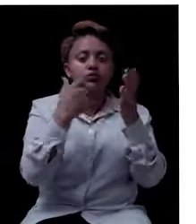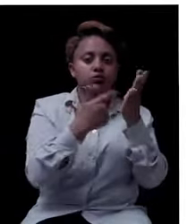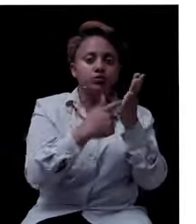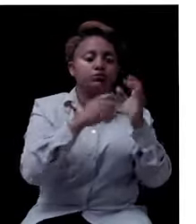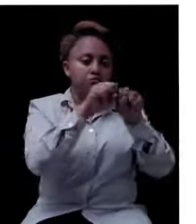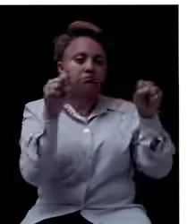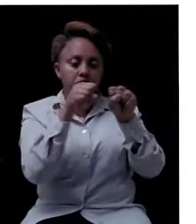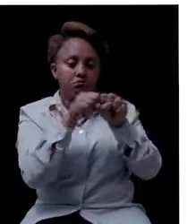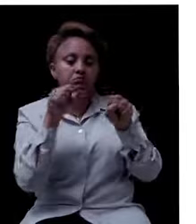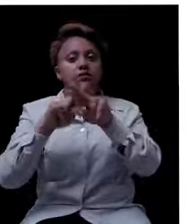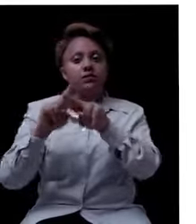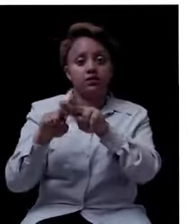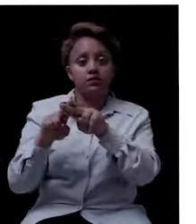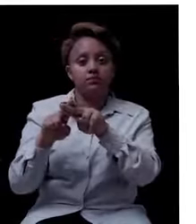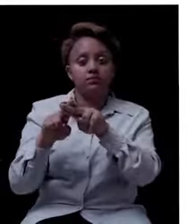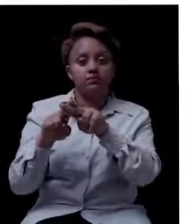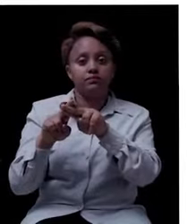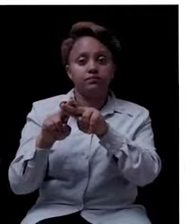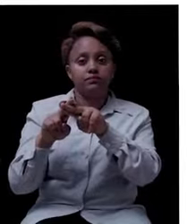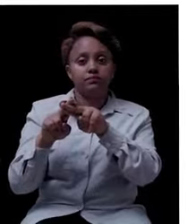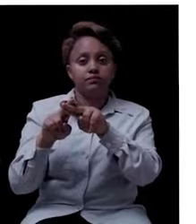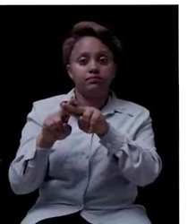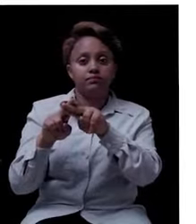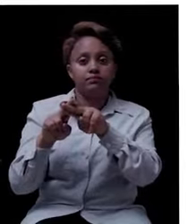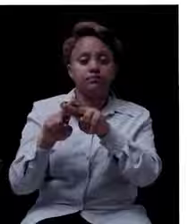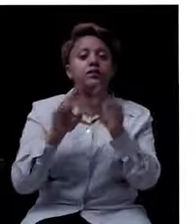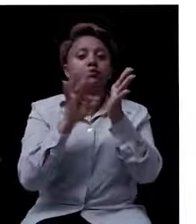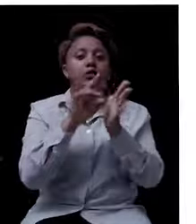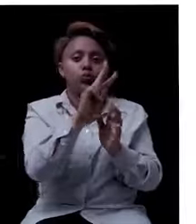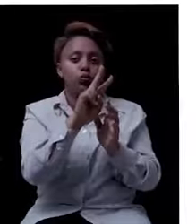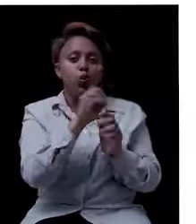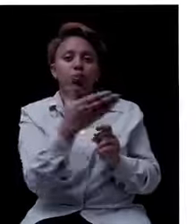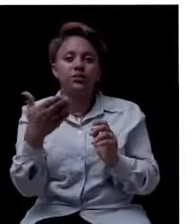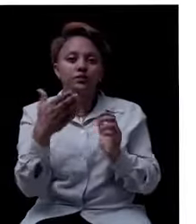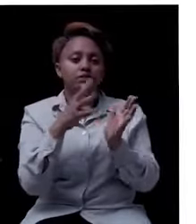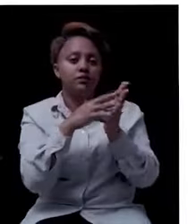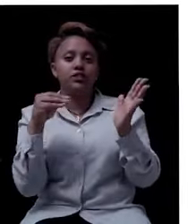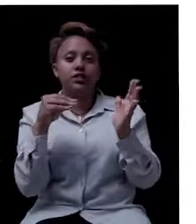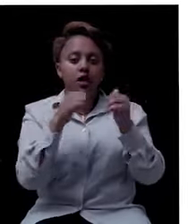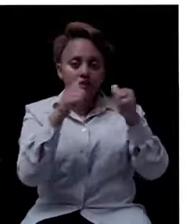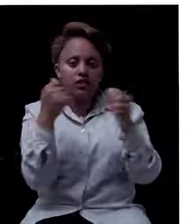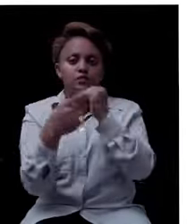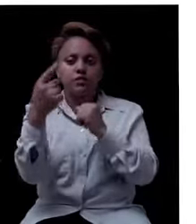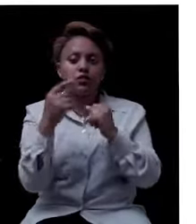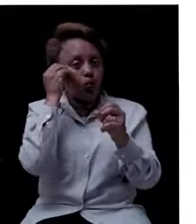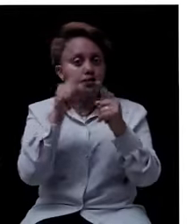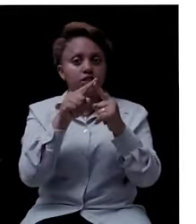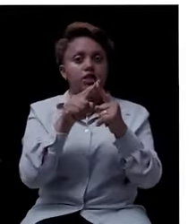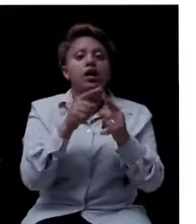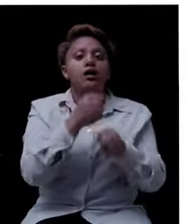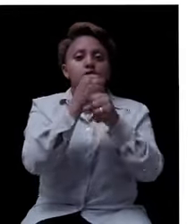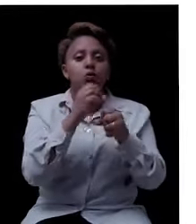multiple regions or pieces to be examined separately. Number 2, object detection. Identifies a specific object in an